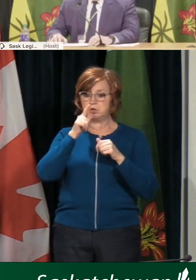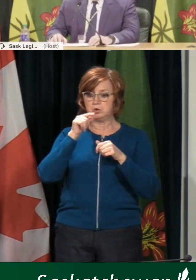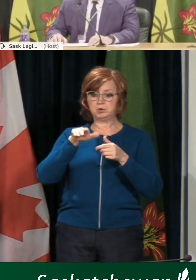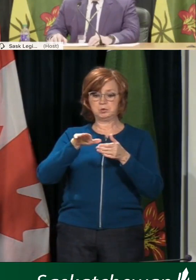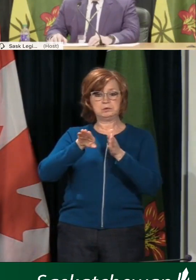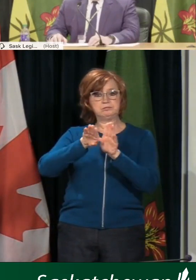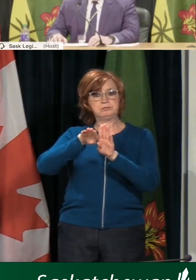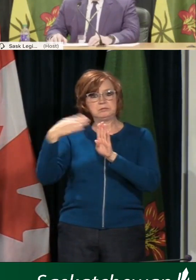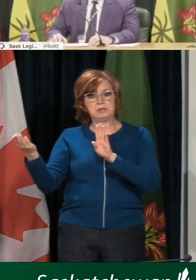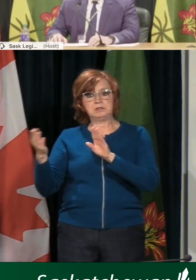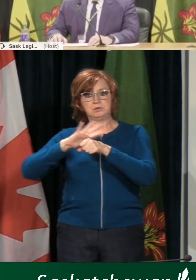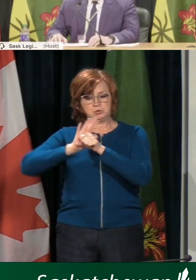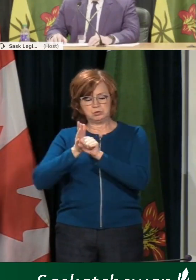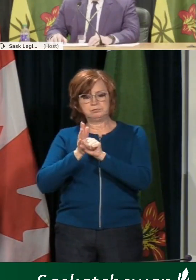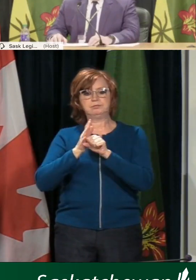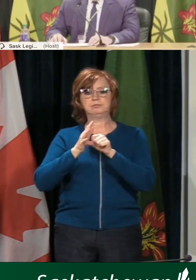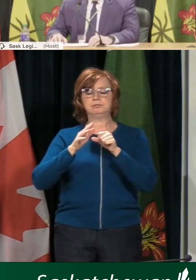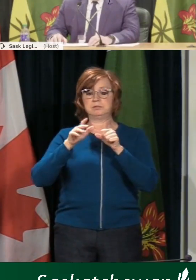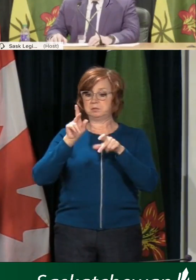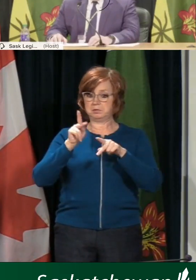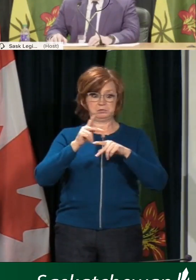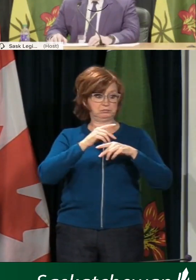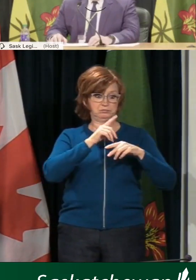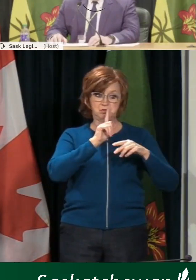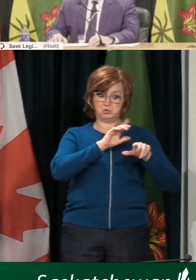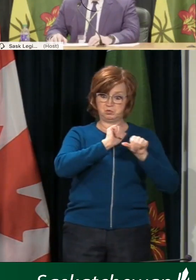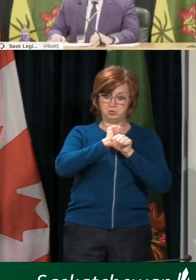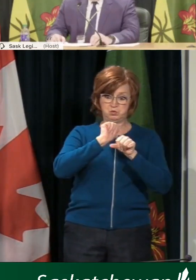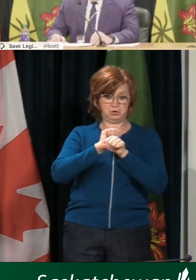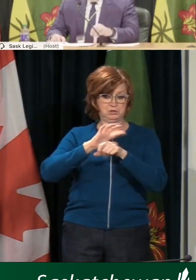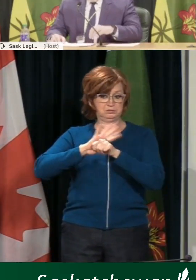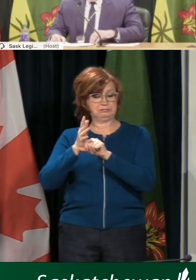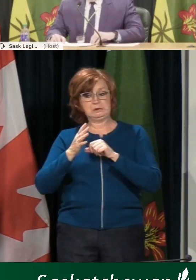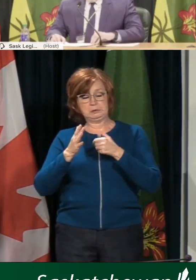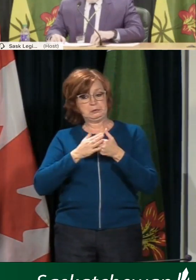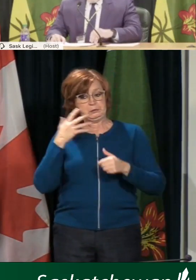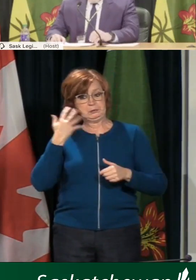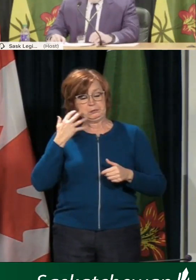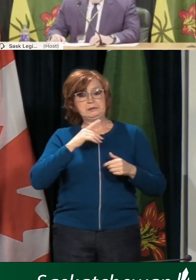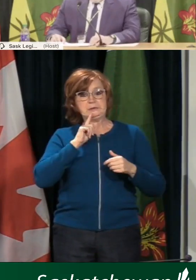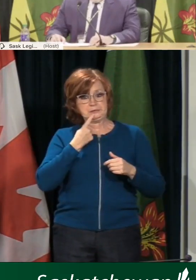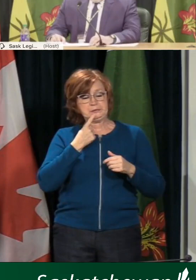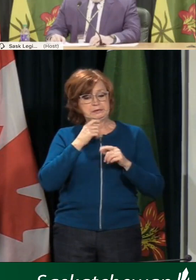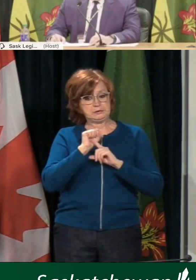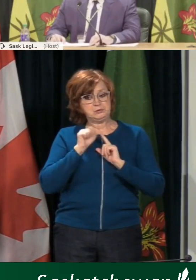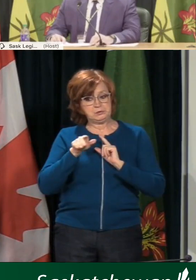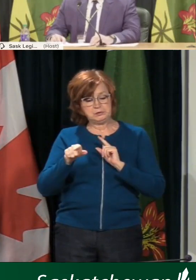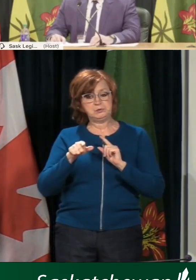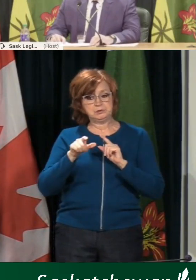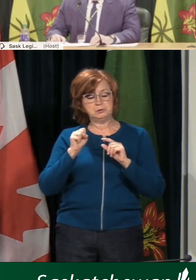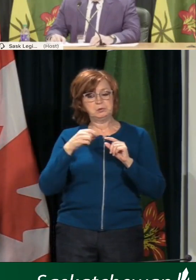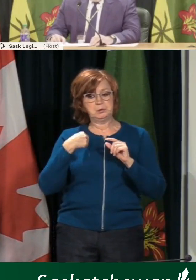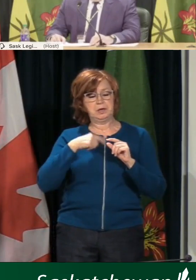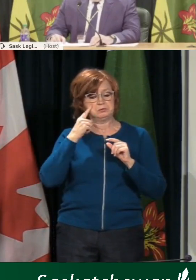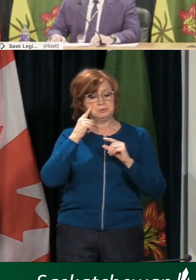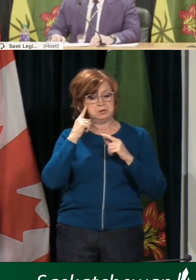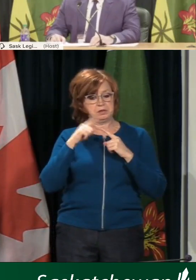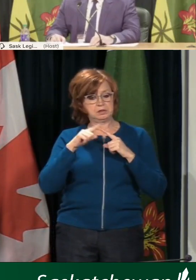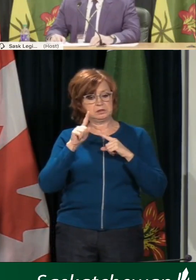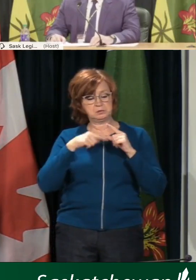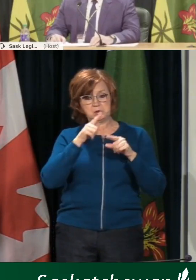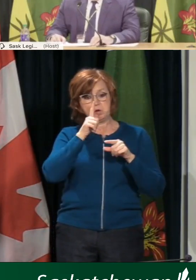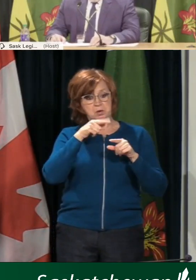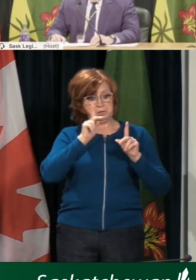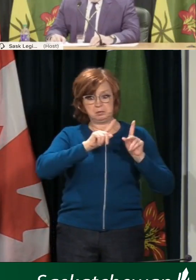while recommitting to our part in protecting our workforce as best we can. I'd also like to, at this time, acknowledge the death of the long-term